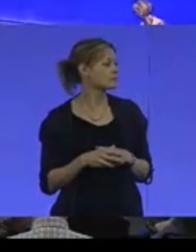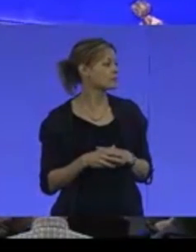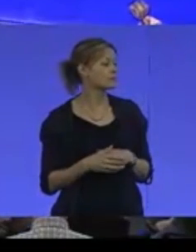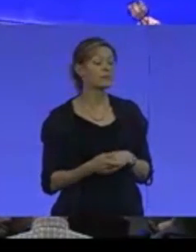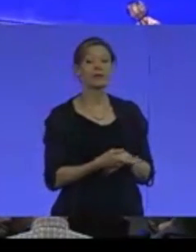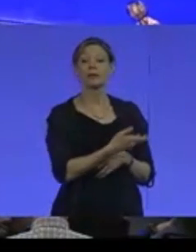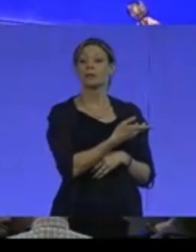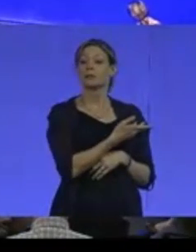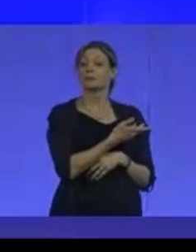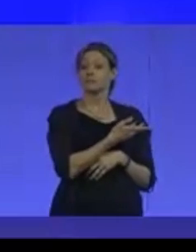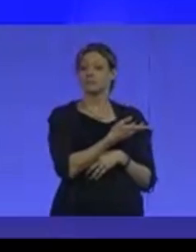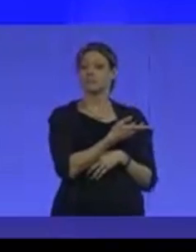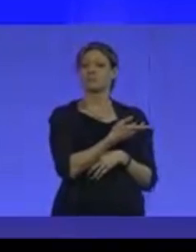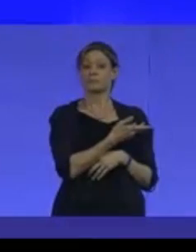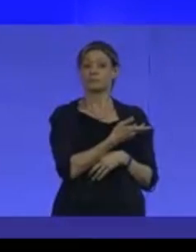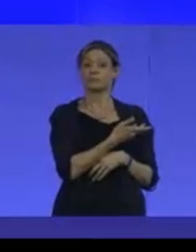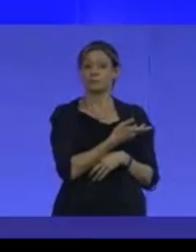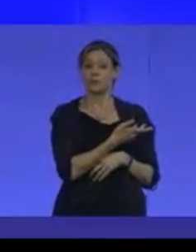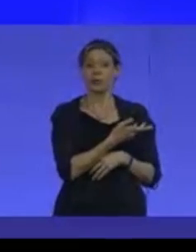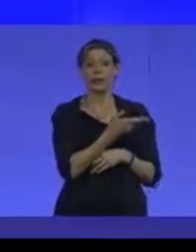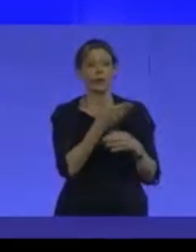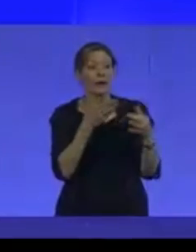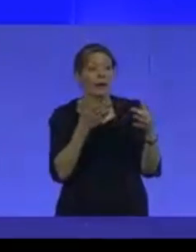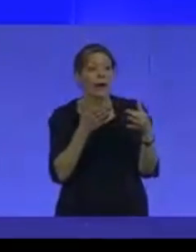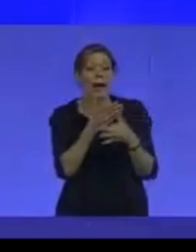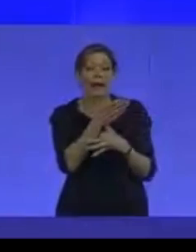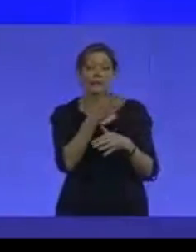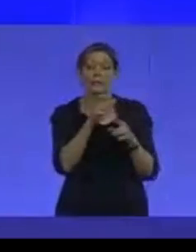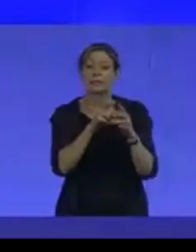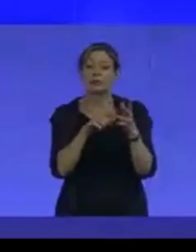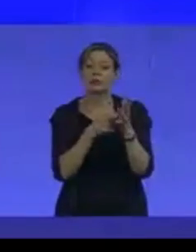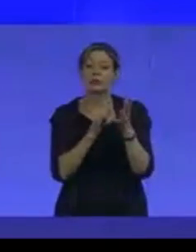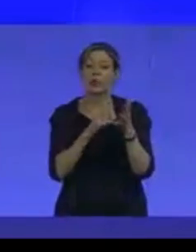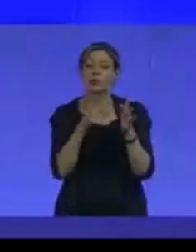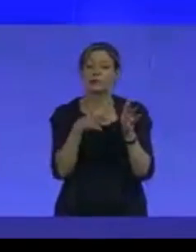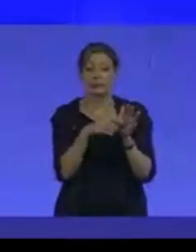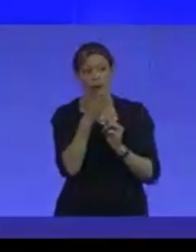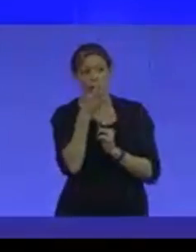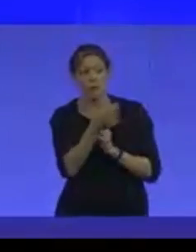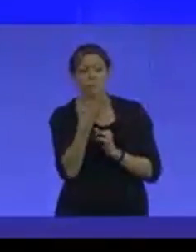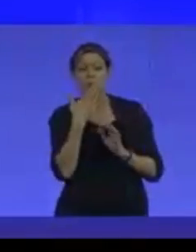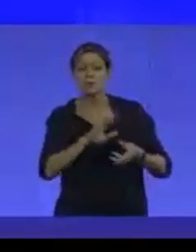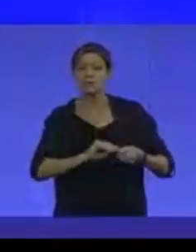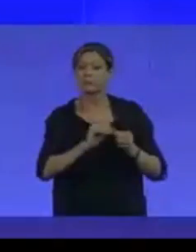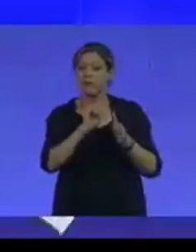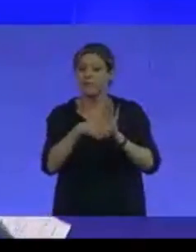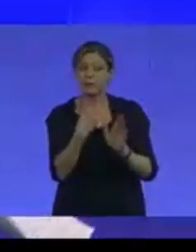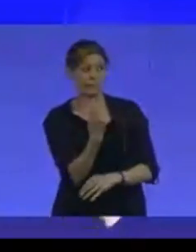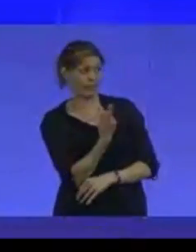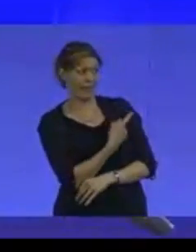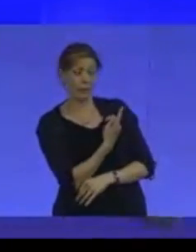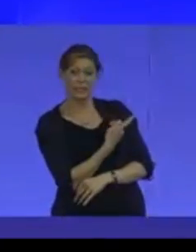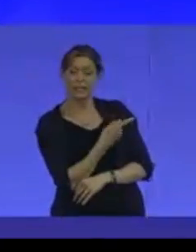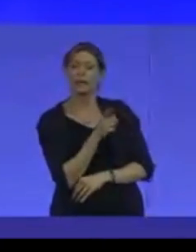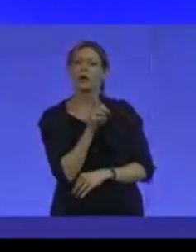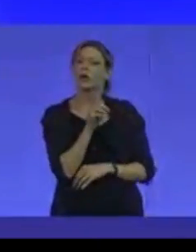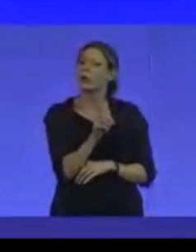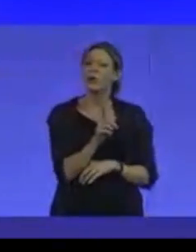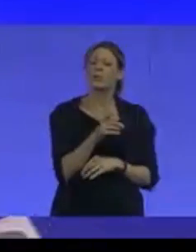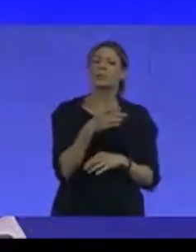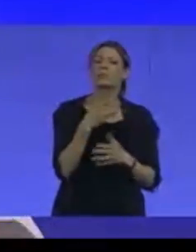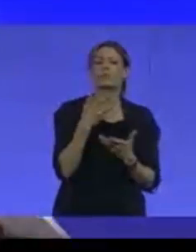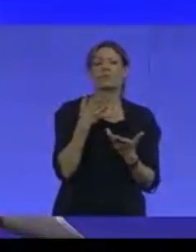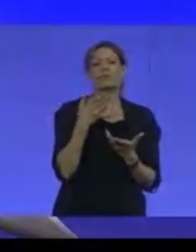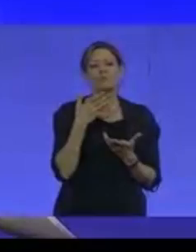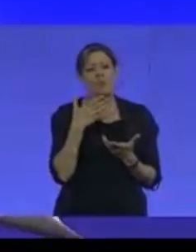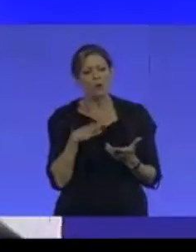That was a film that we asked Access Dorset to make for us. We said we want you to explain NHS Citizen to people who